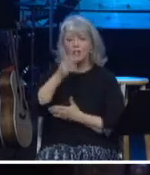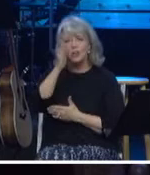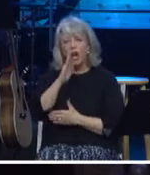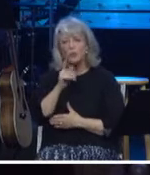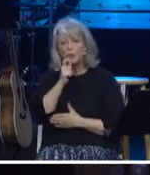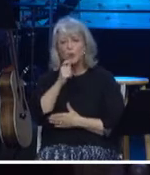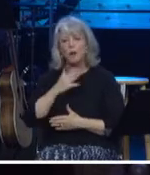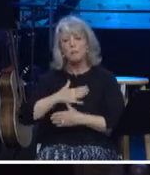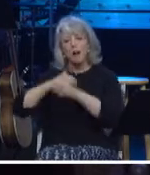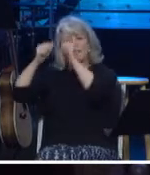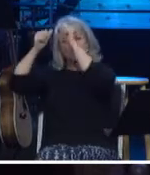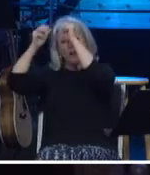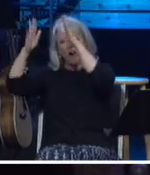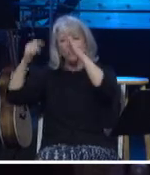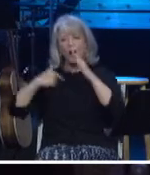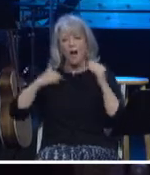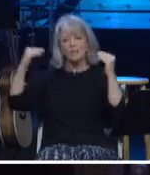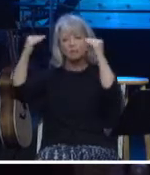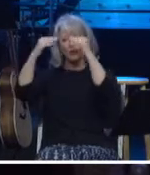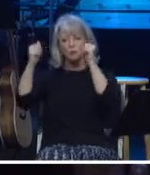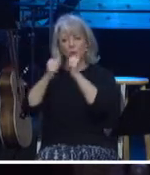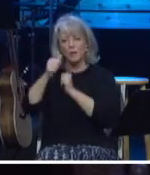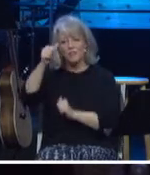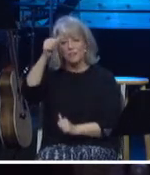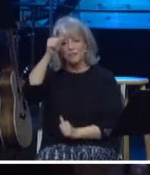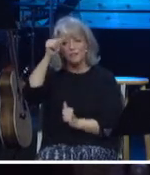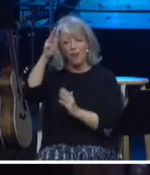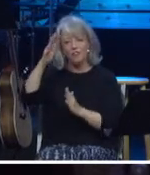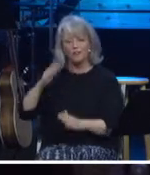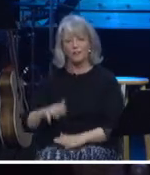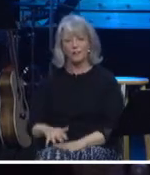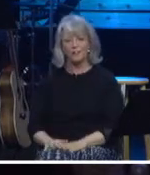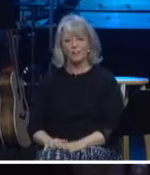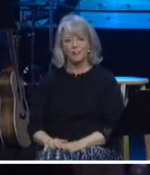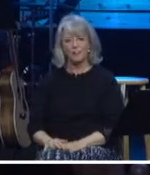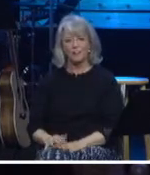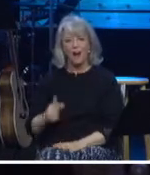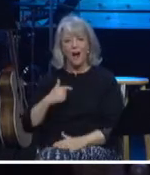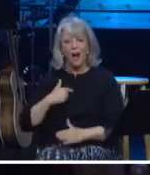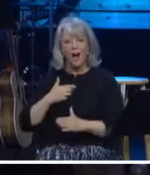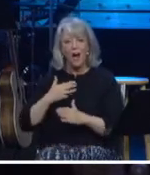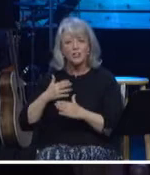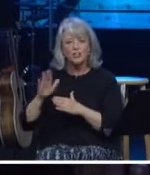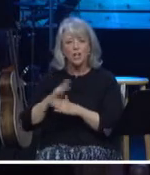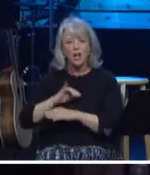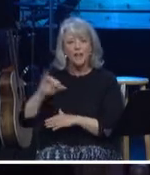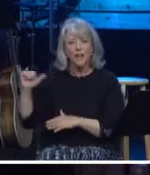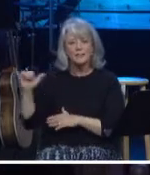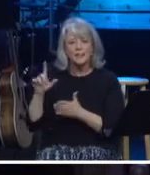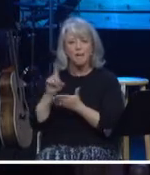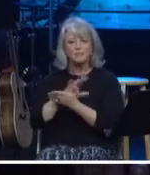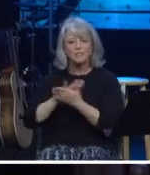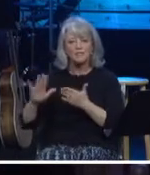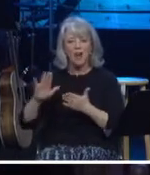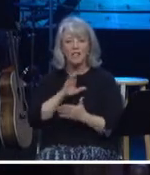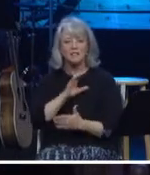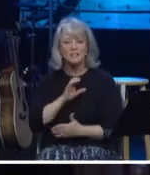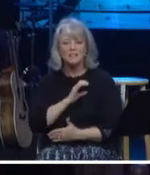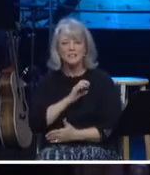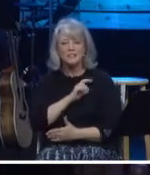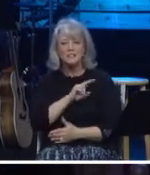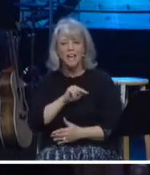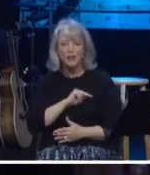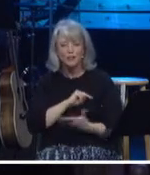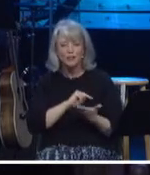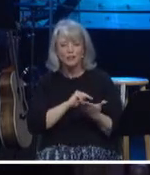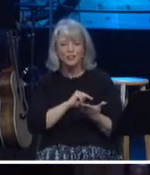He explains his equality with the Father. He explains that he shares the same divine nature as the Father.